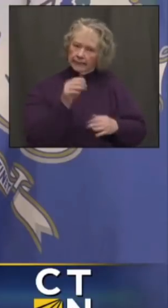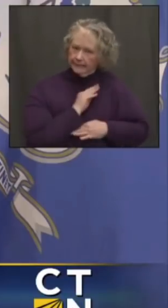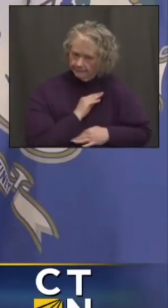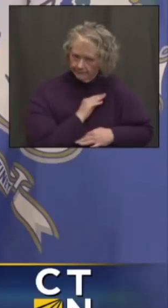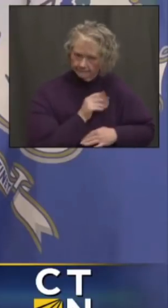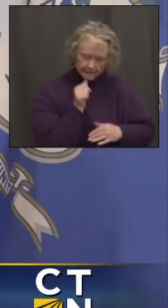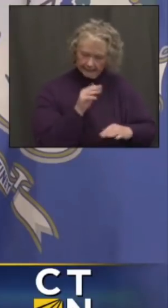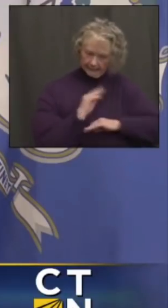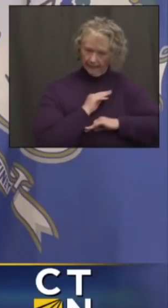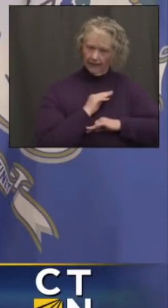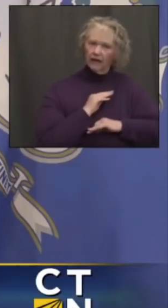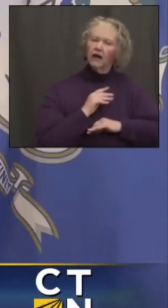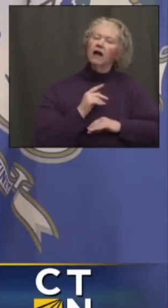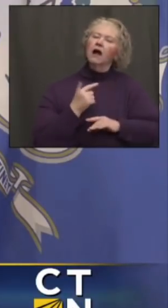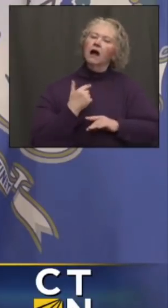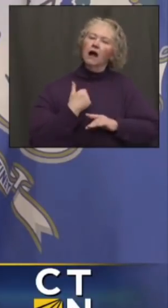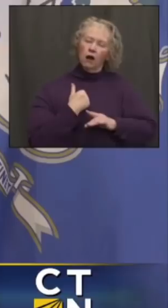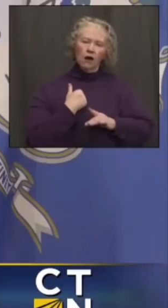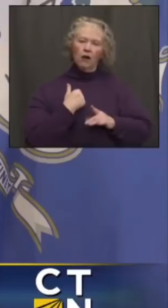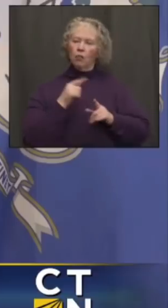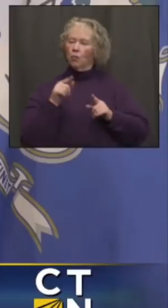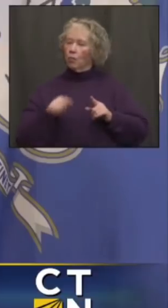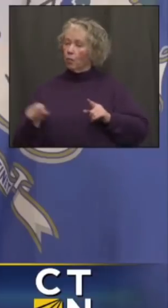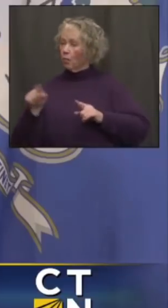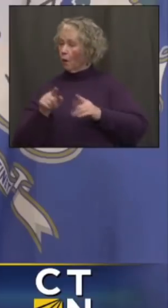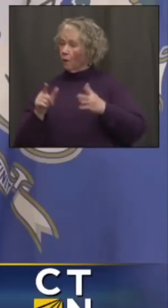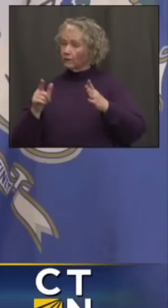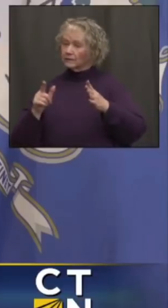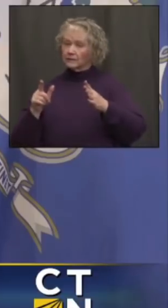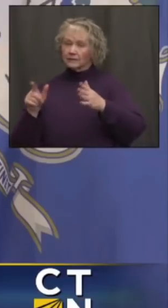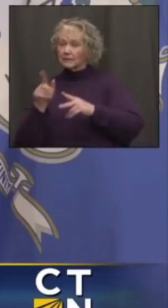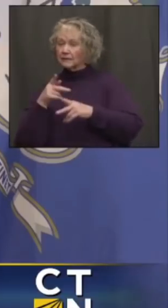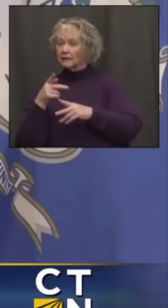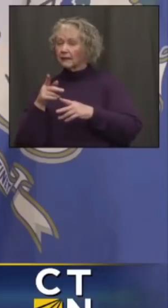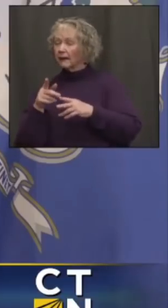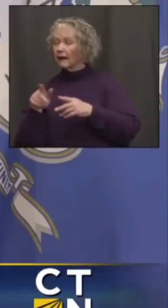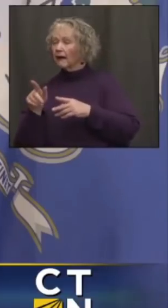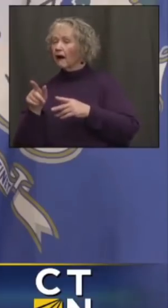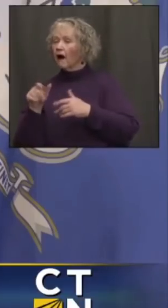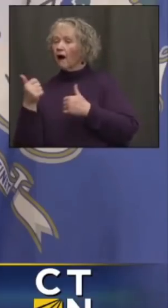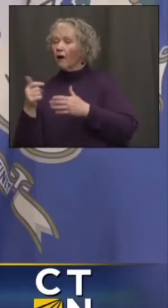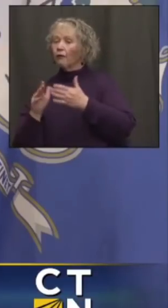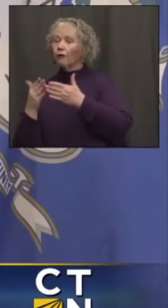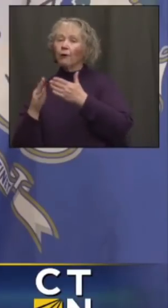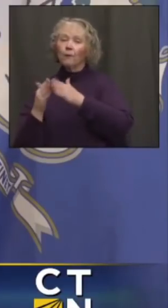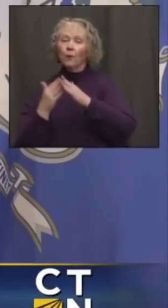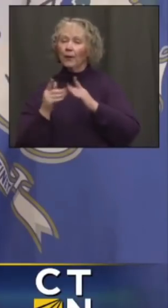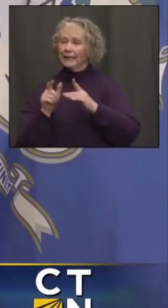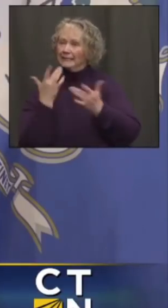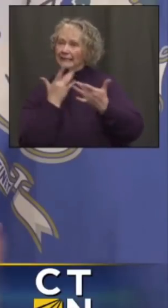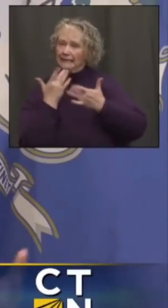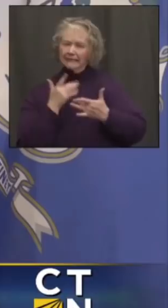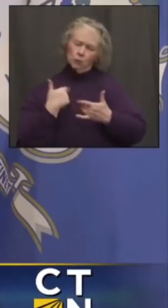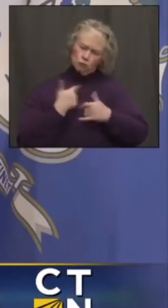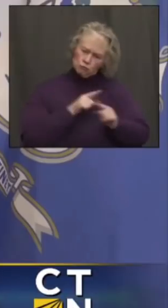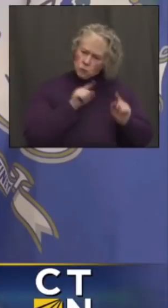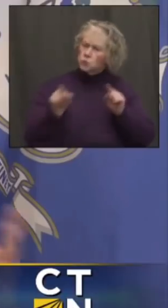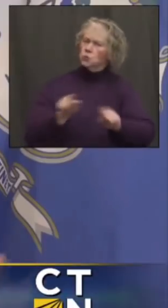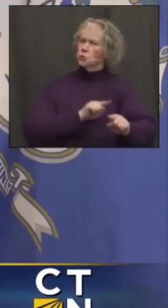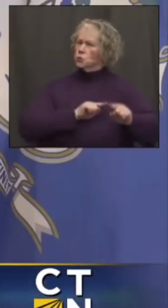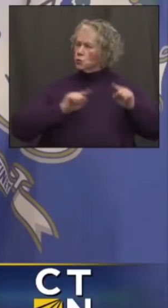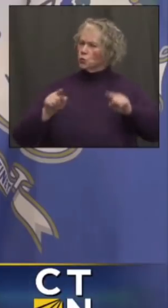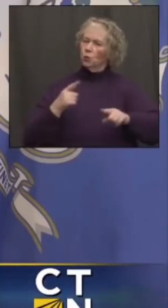quickly can be vaccinated as you can. Often they have a car. Often they're pretty good with an iPad, so that can be sort of a self-selecting group.